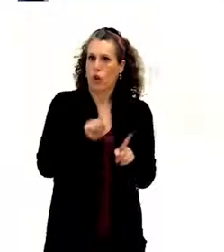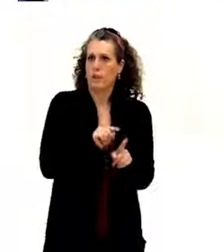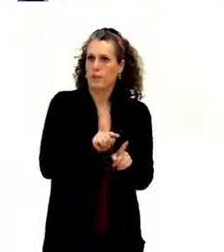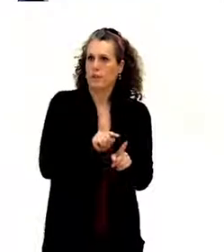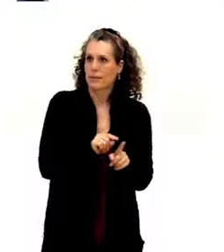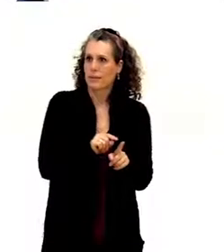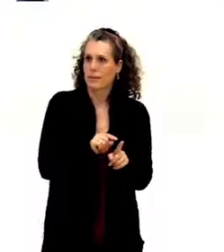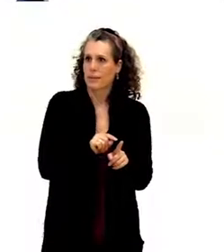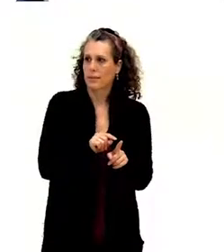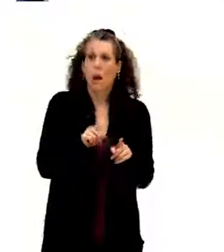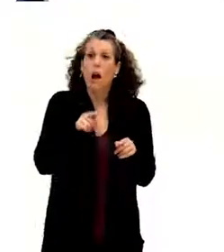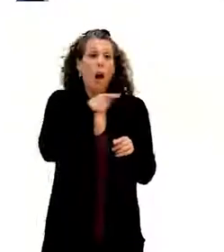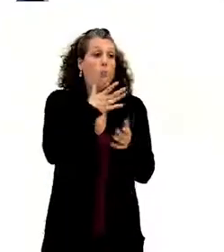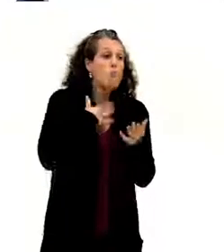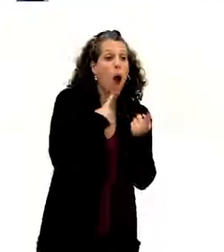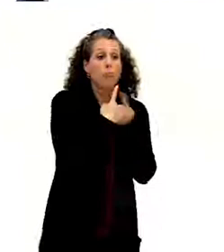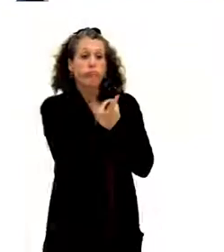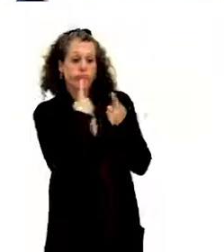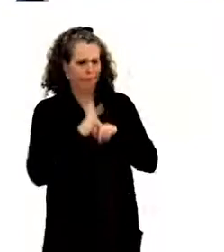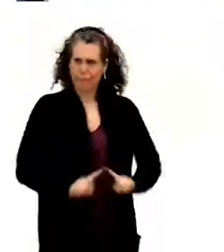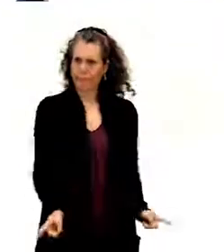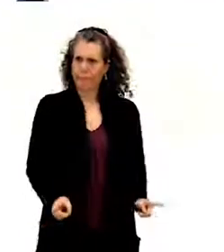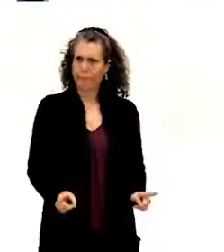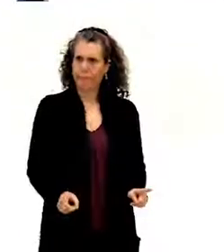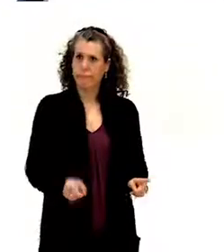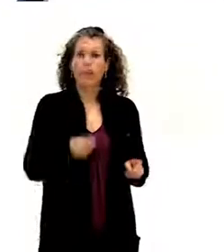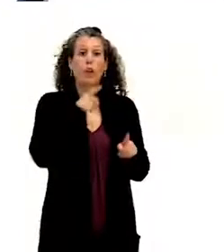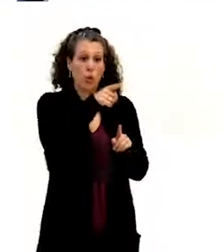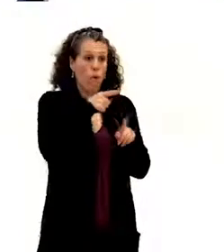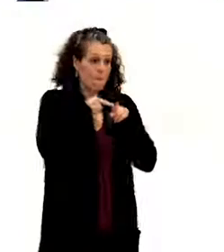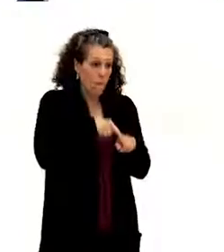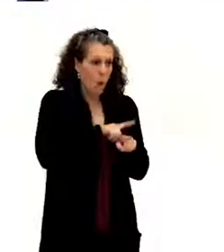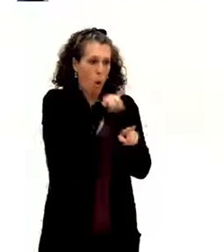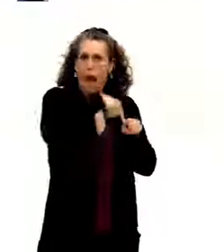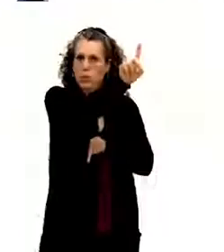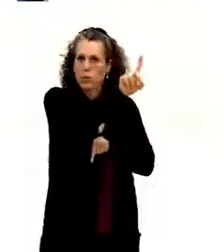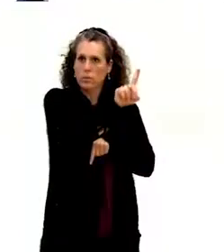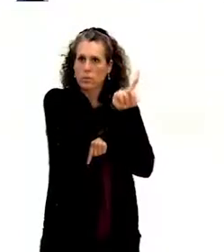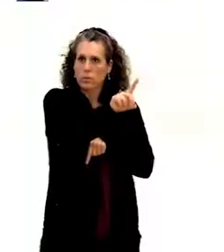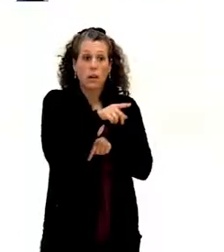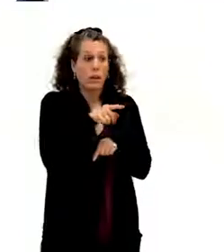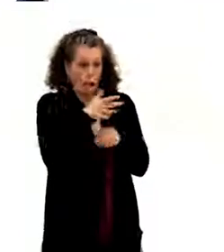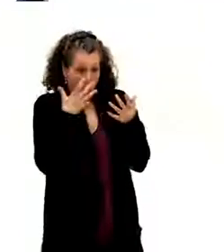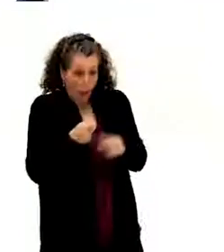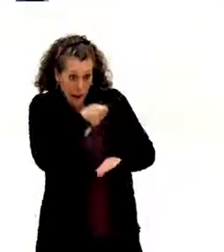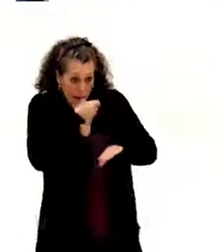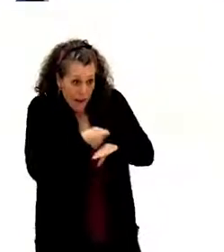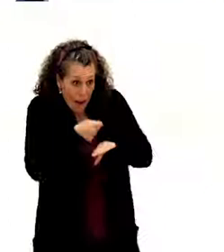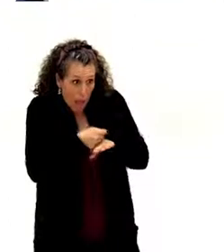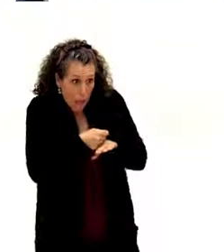meaning non-negotiable. Either you're in or you're out. Either you provide that as a minimum